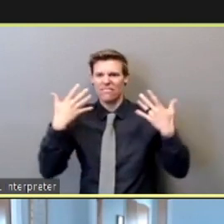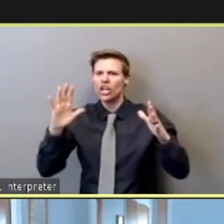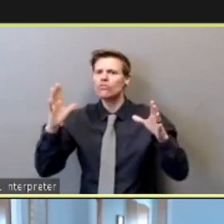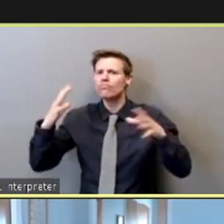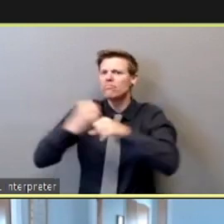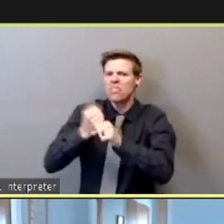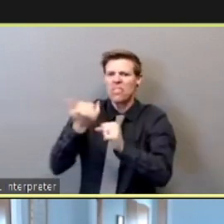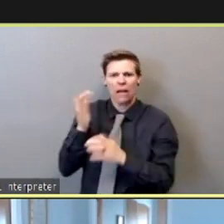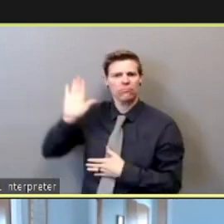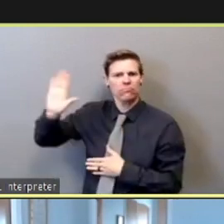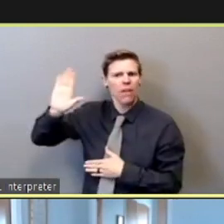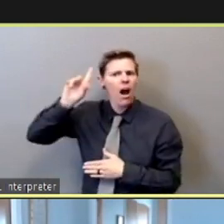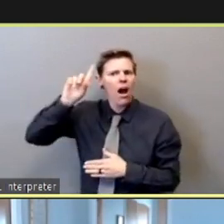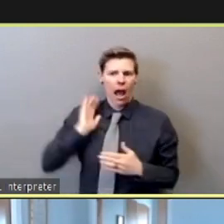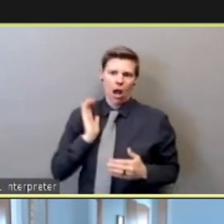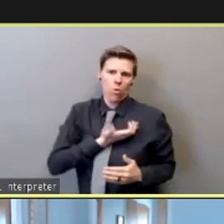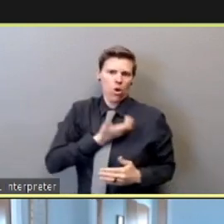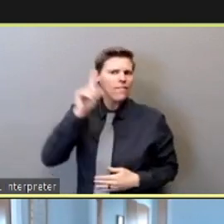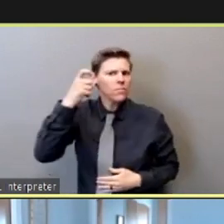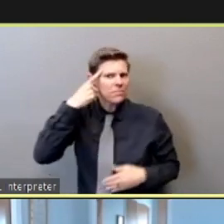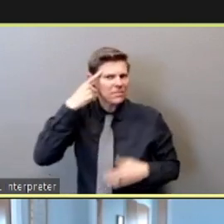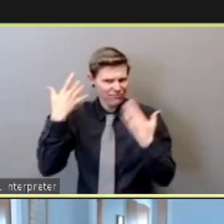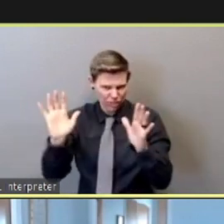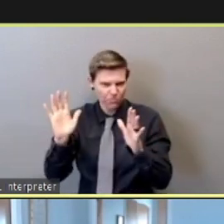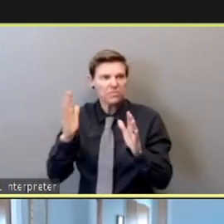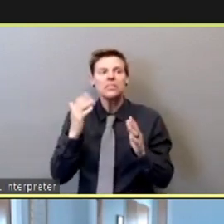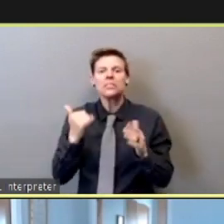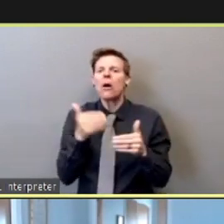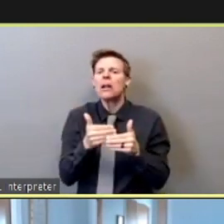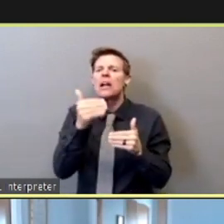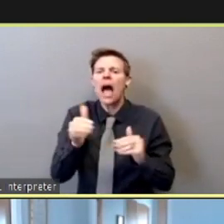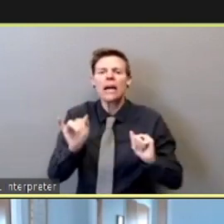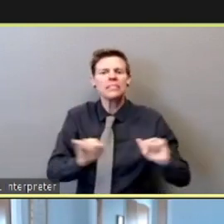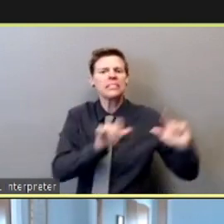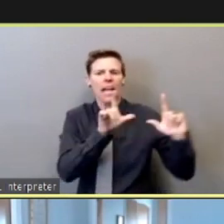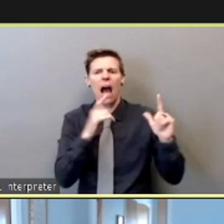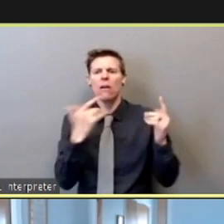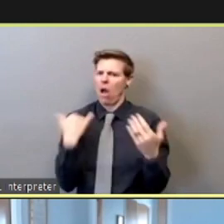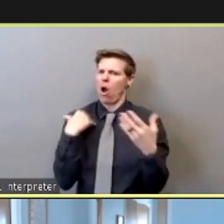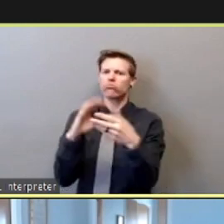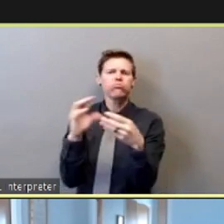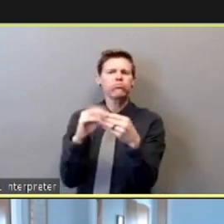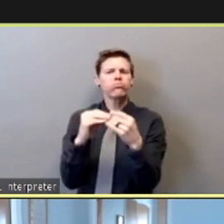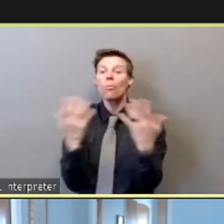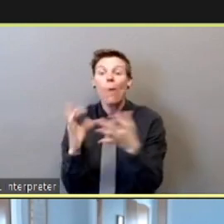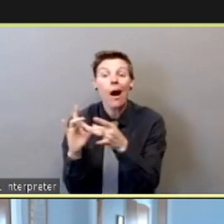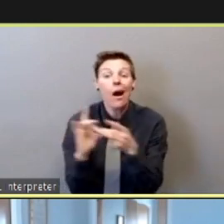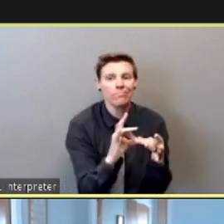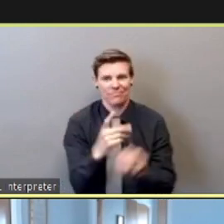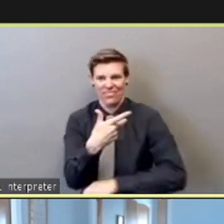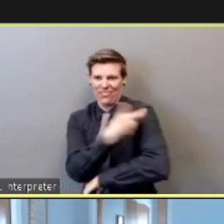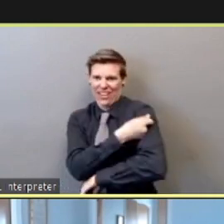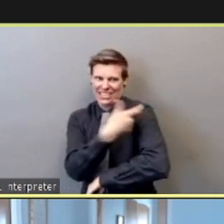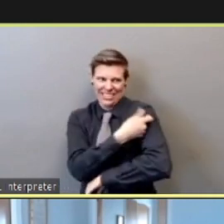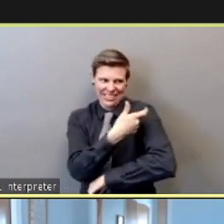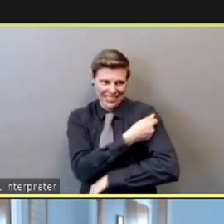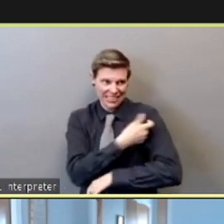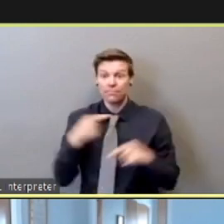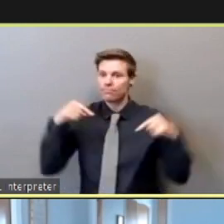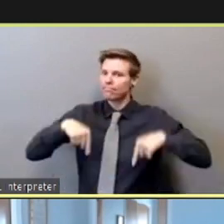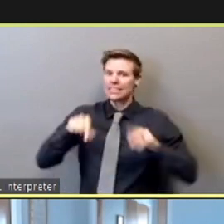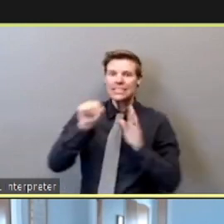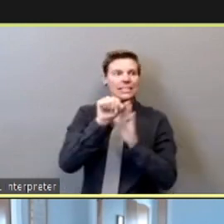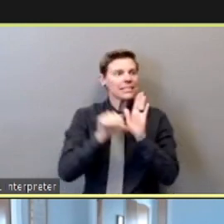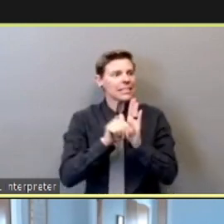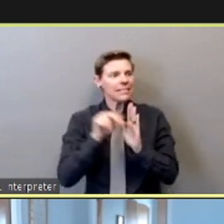to further updates about the vaccine. I'm really excited to highlight that New Mexico remains